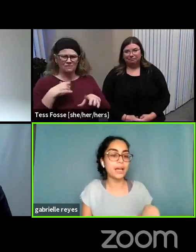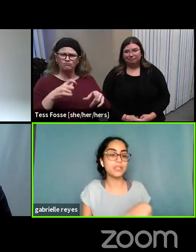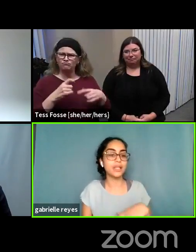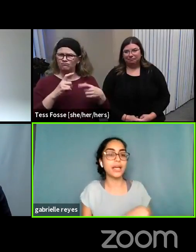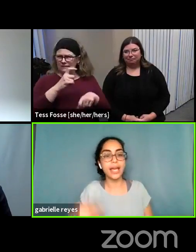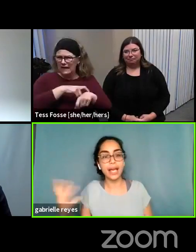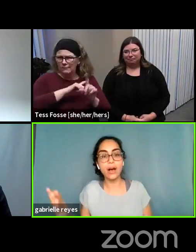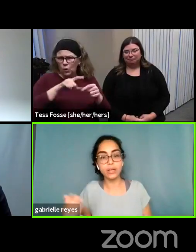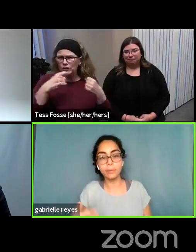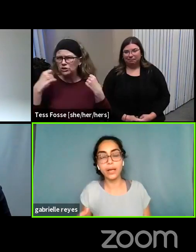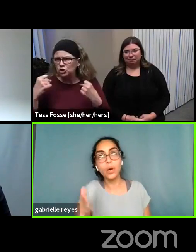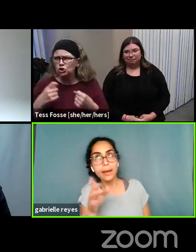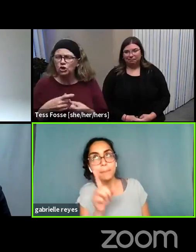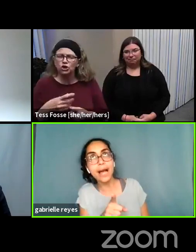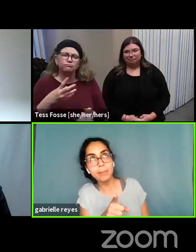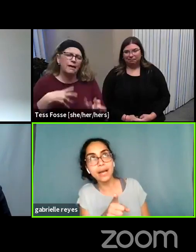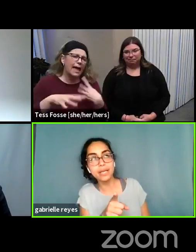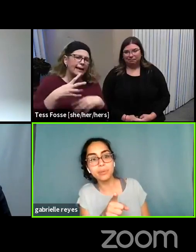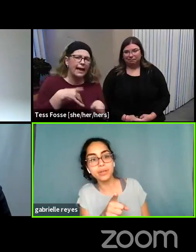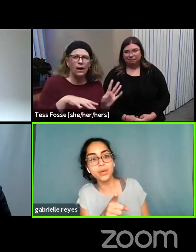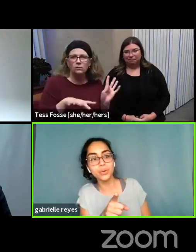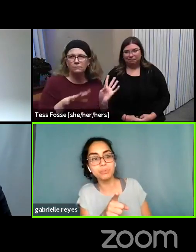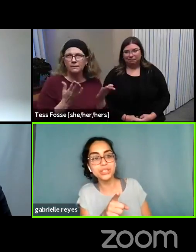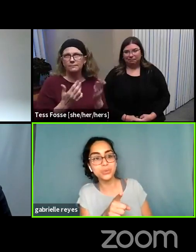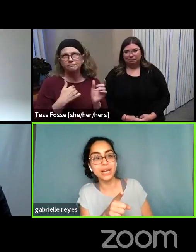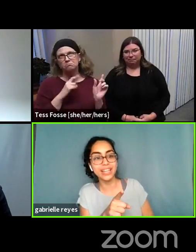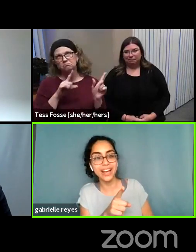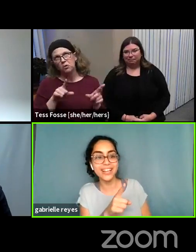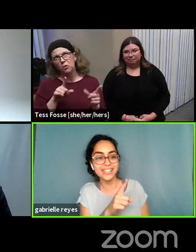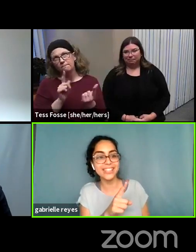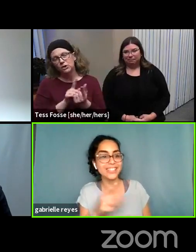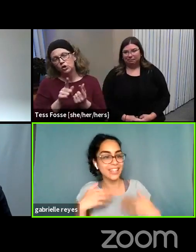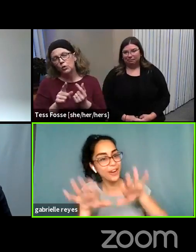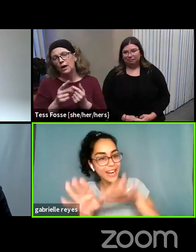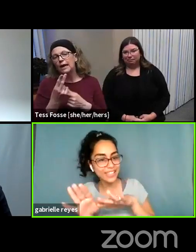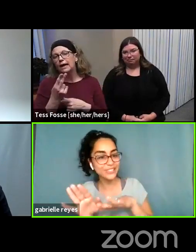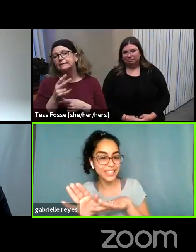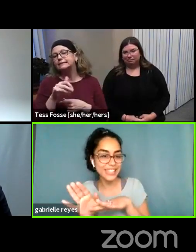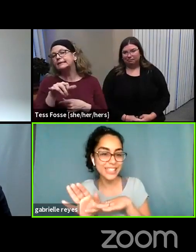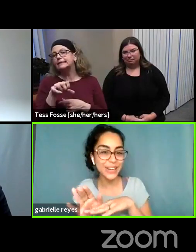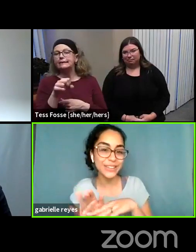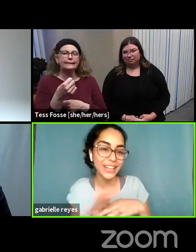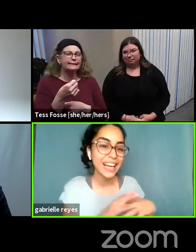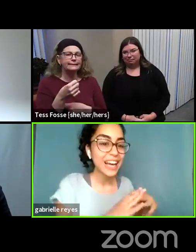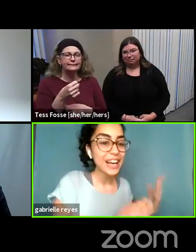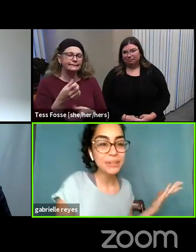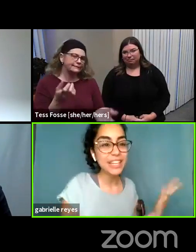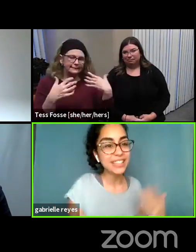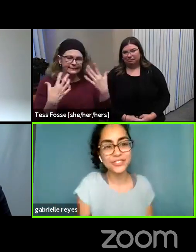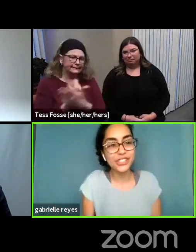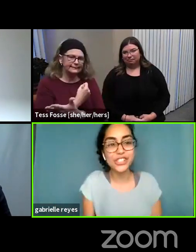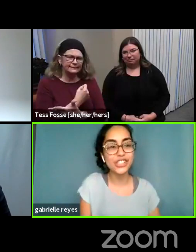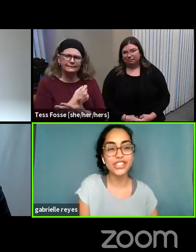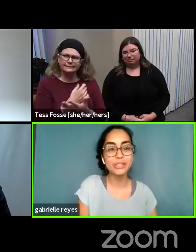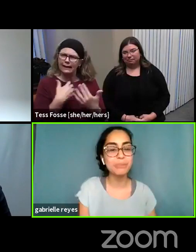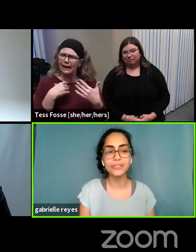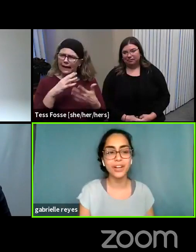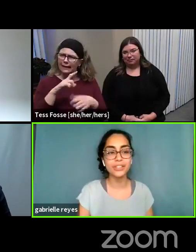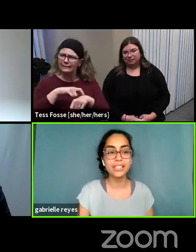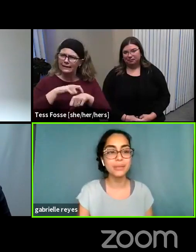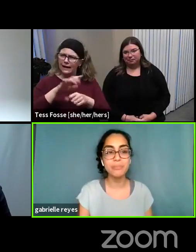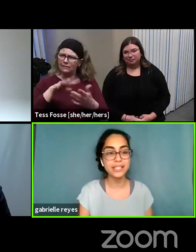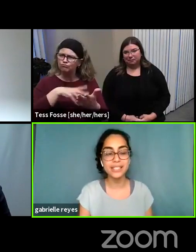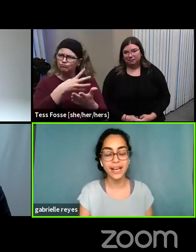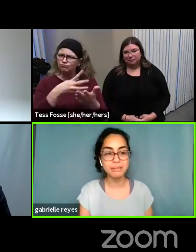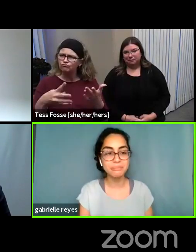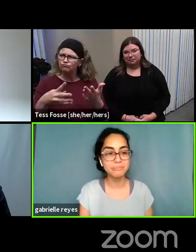made time to like hang out, and I'm like, okay, I might be able to go meet you at like Huskies. Like, all right, let's go. But for sure, just be involved.